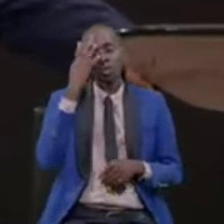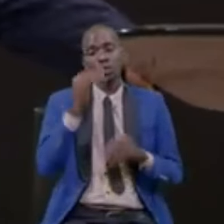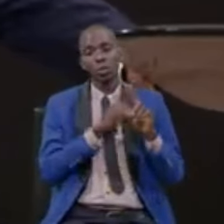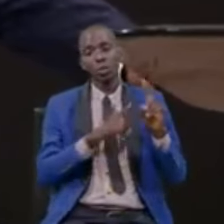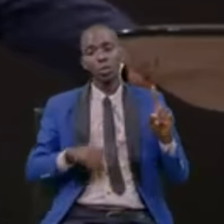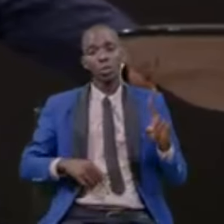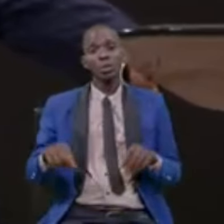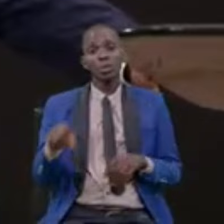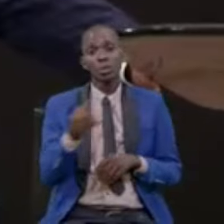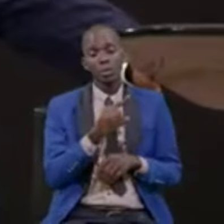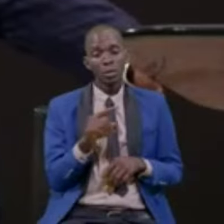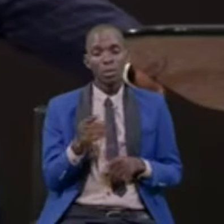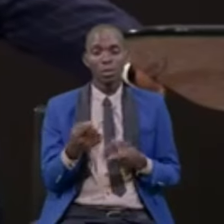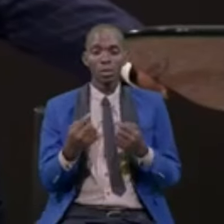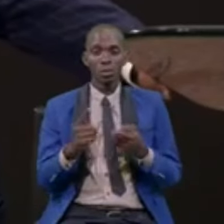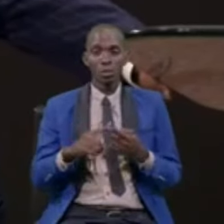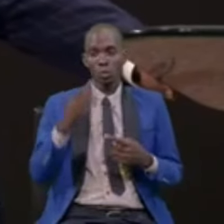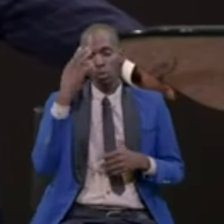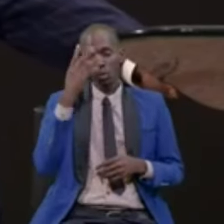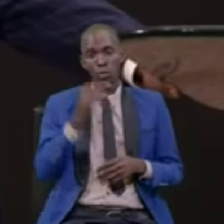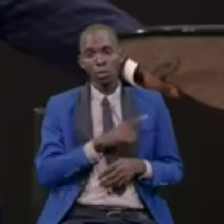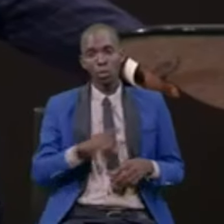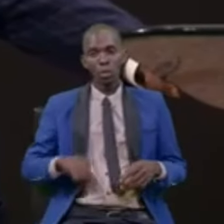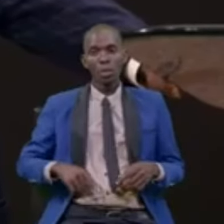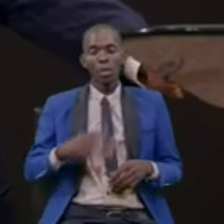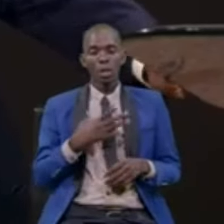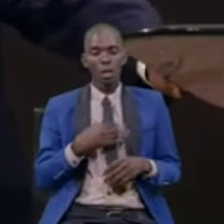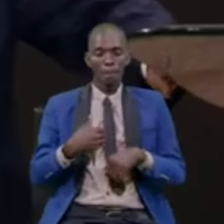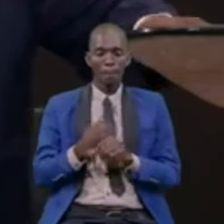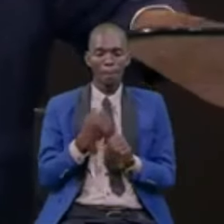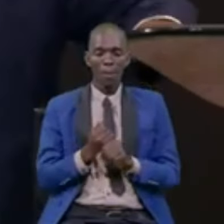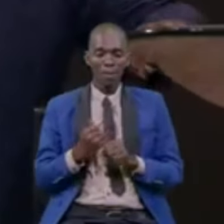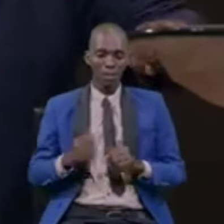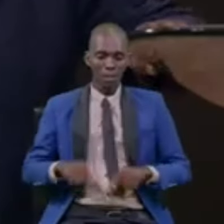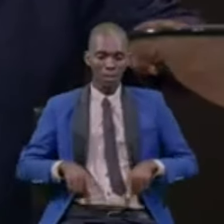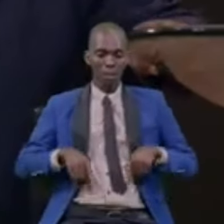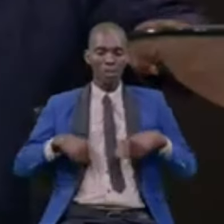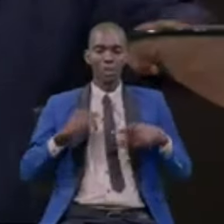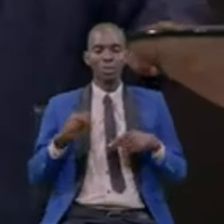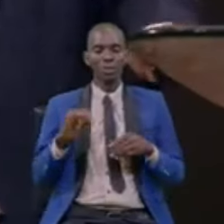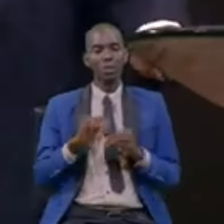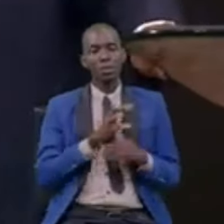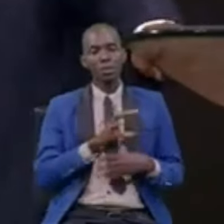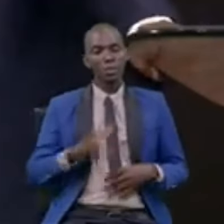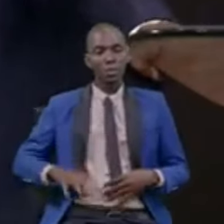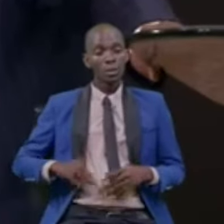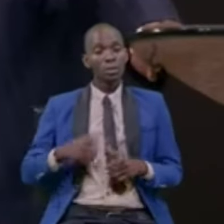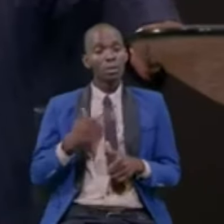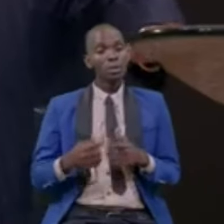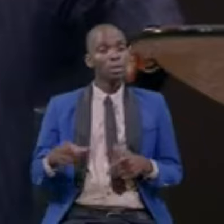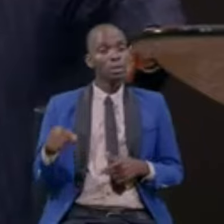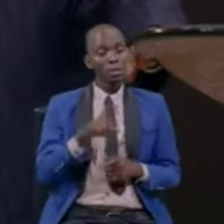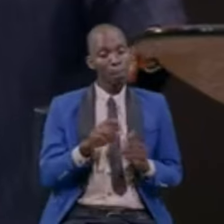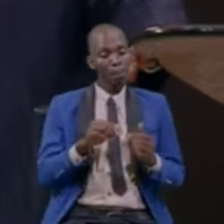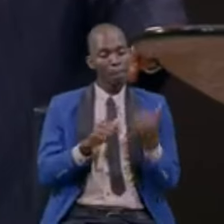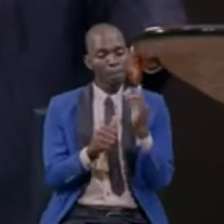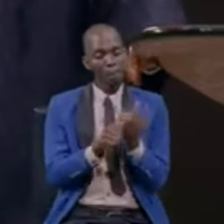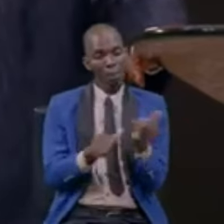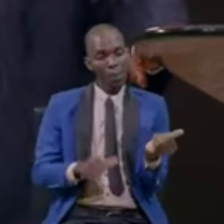the Lord and were made alive in Christ. Then they backslide, they are dead